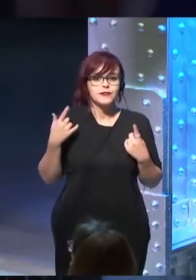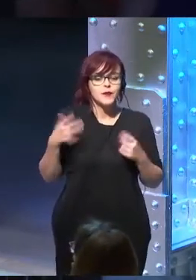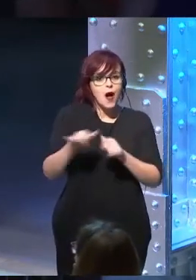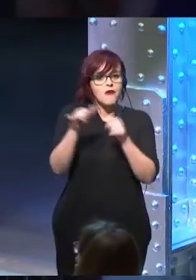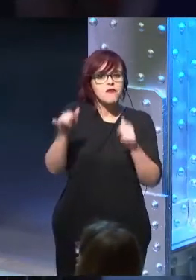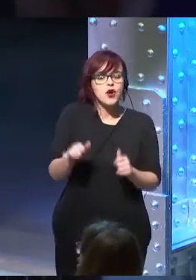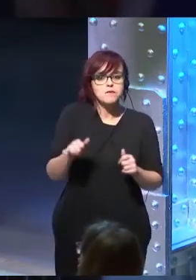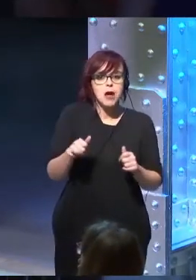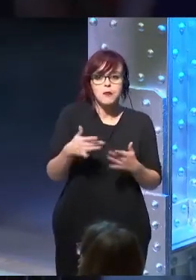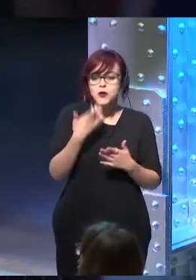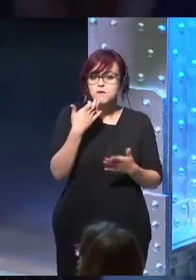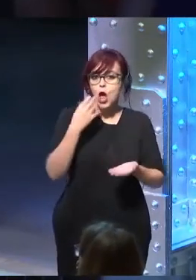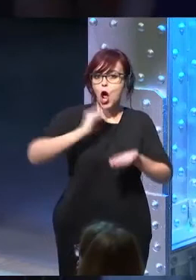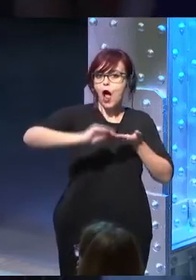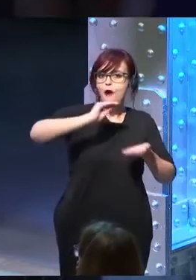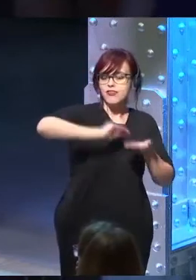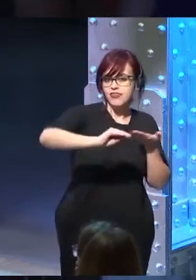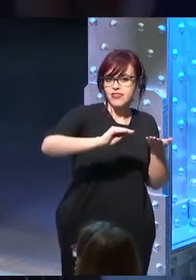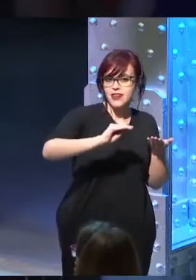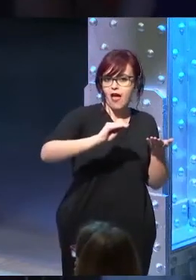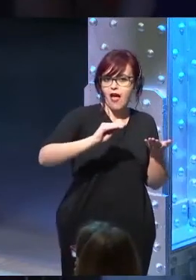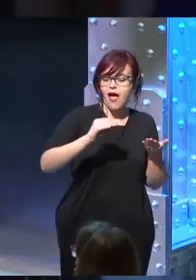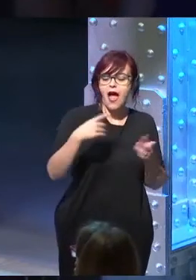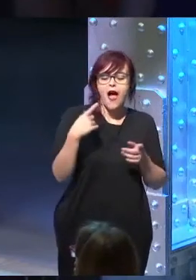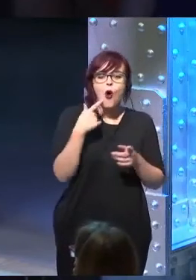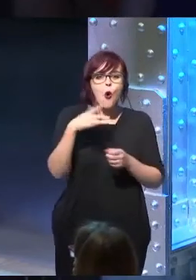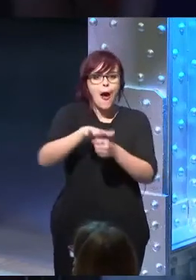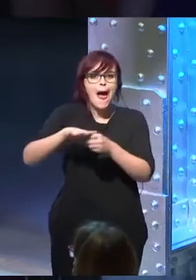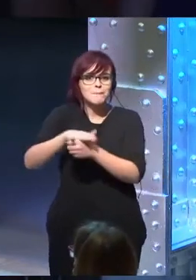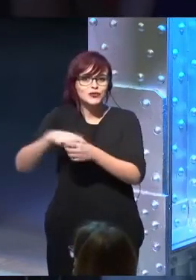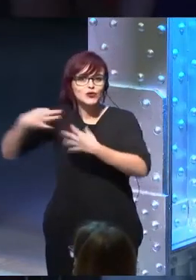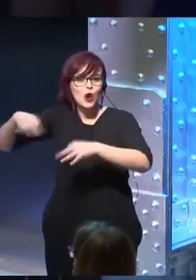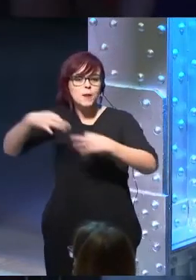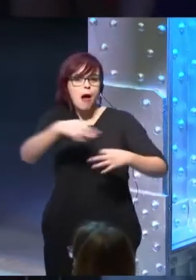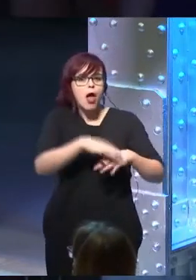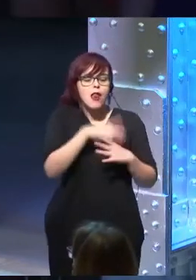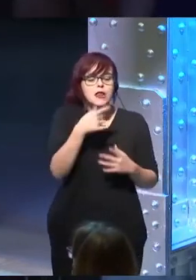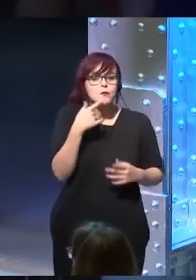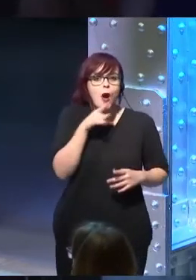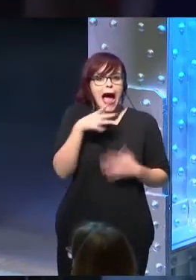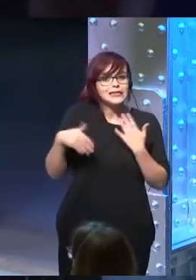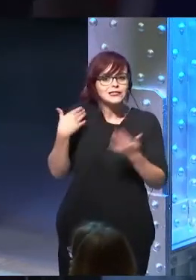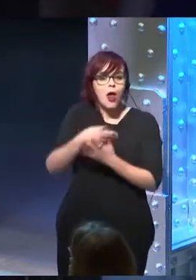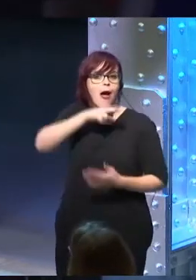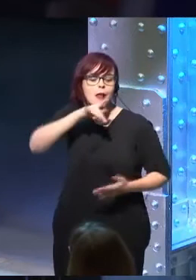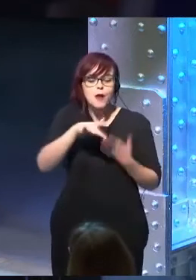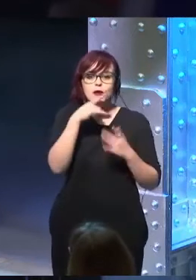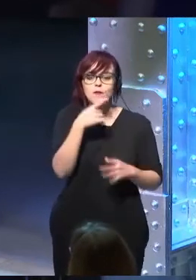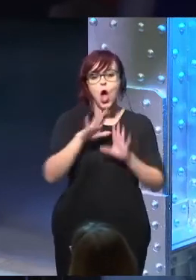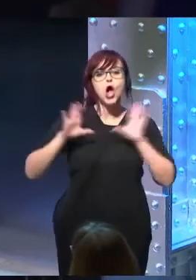whether it's in the office, the factory, the committee room, the council chamber, the seminar, or